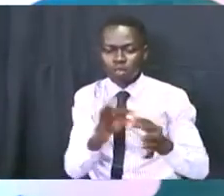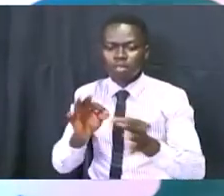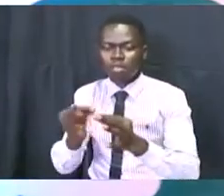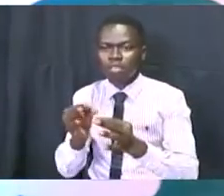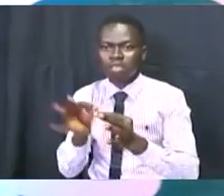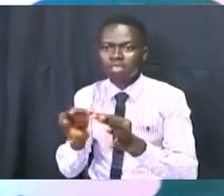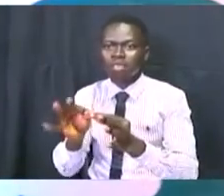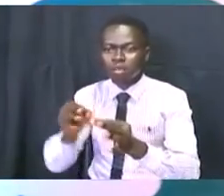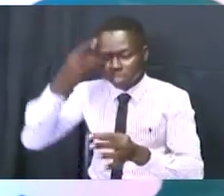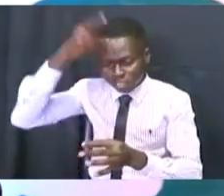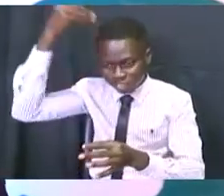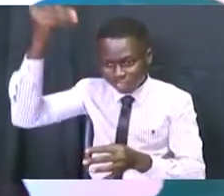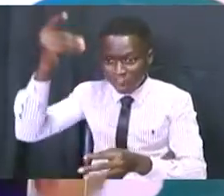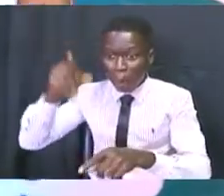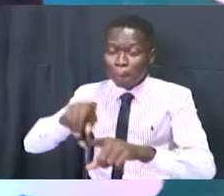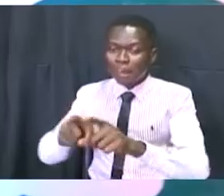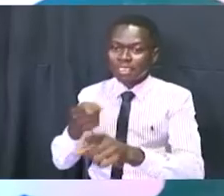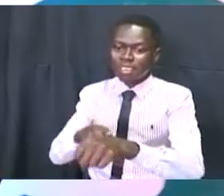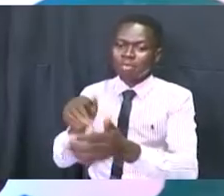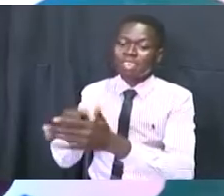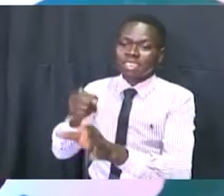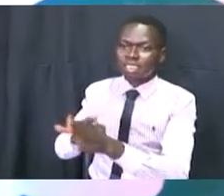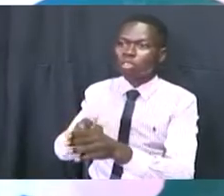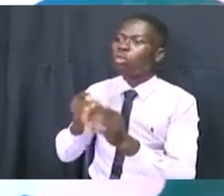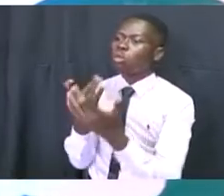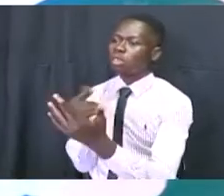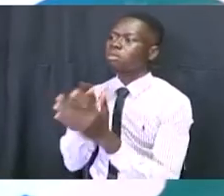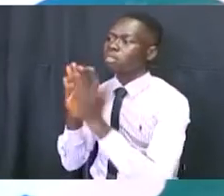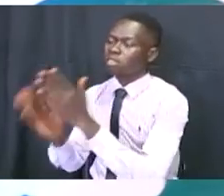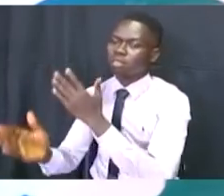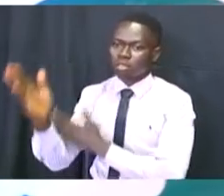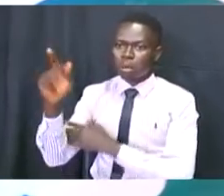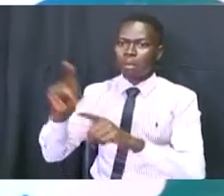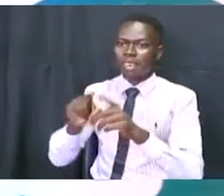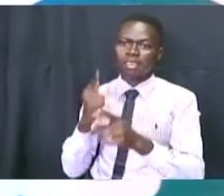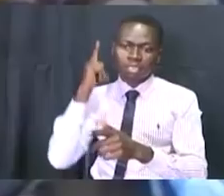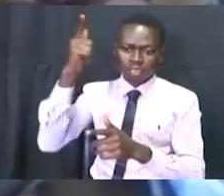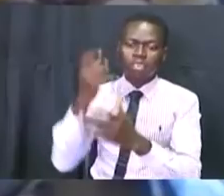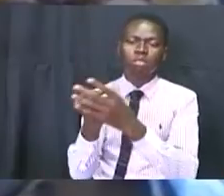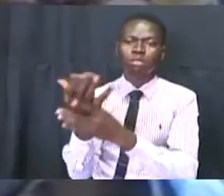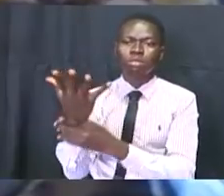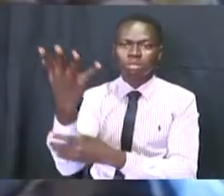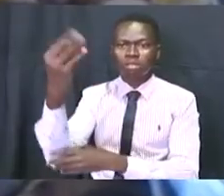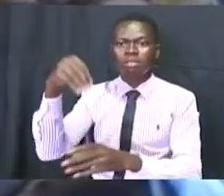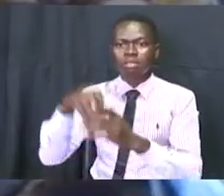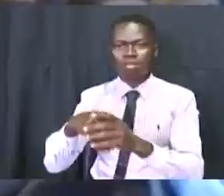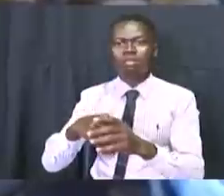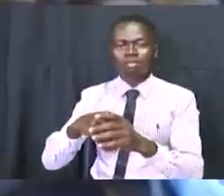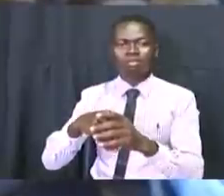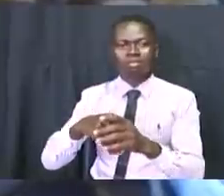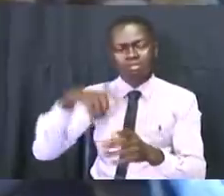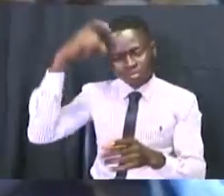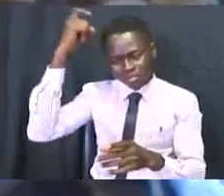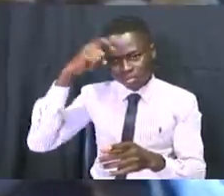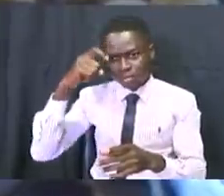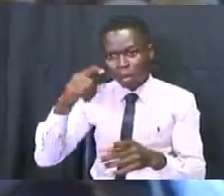the beginning, he said, I'll go and consult. That was a man of great spirituality, full of wisdom. Now God